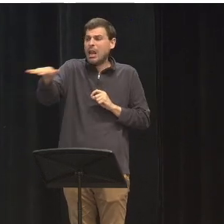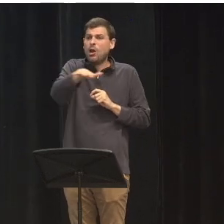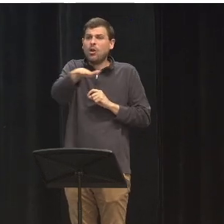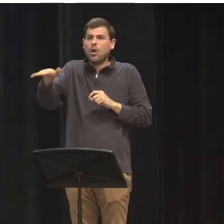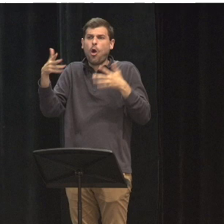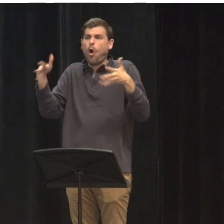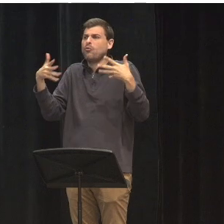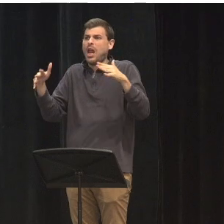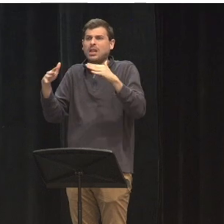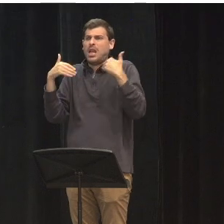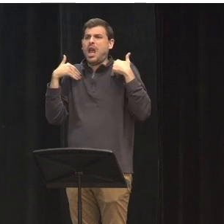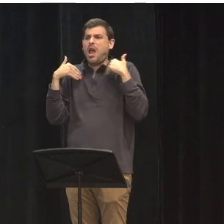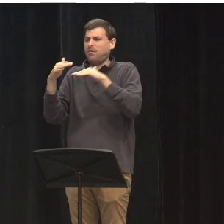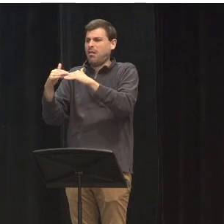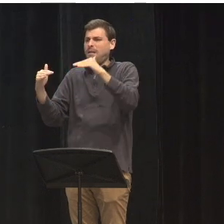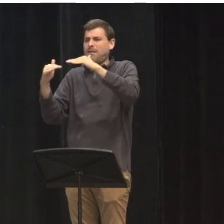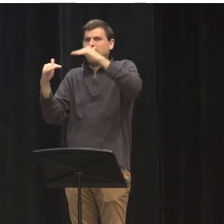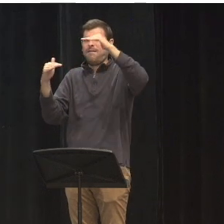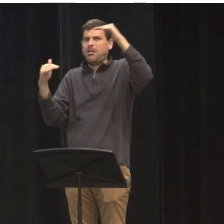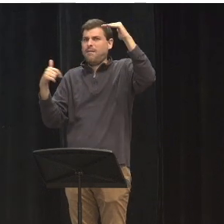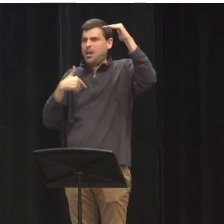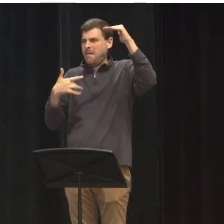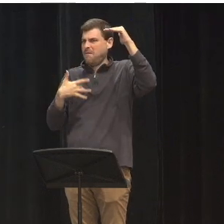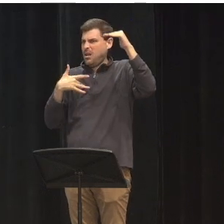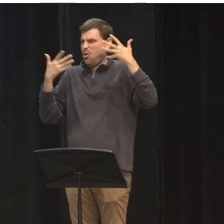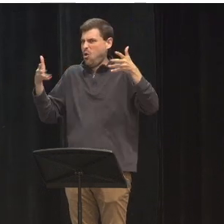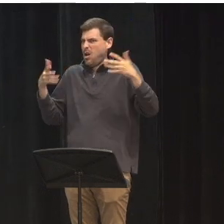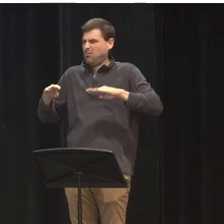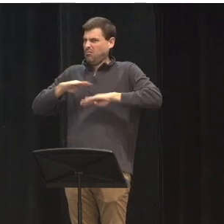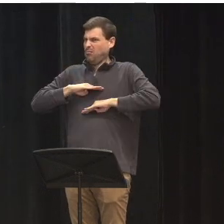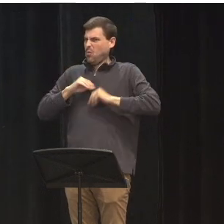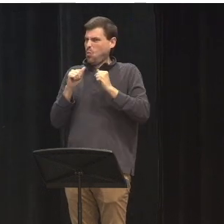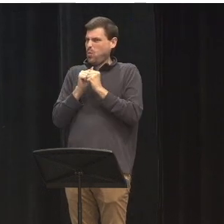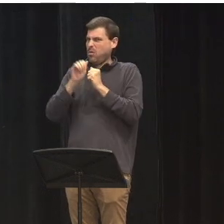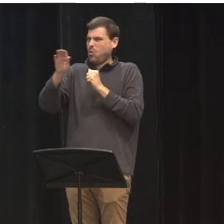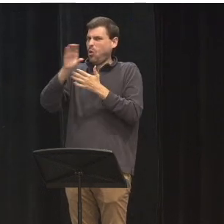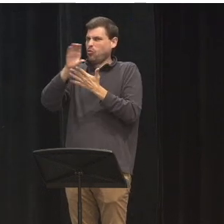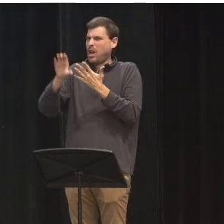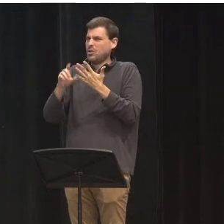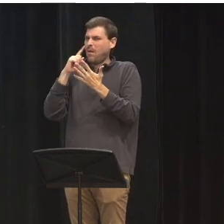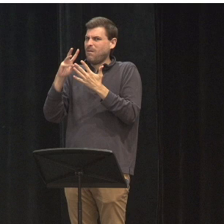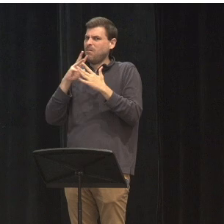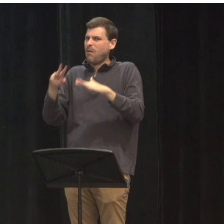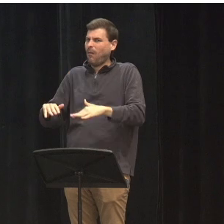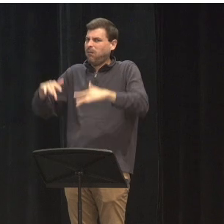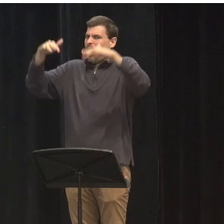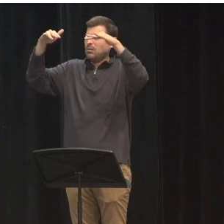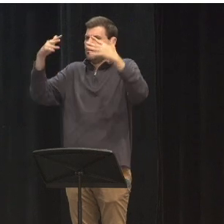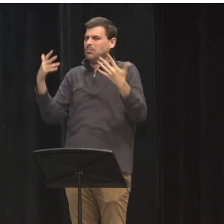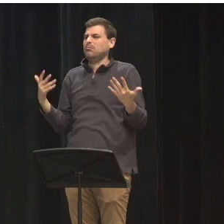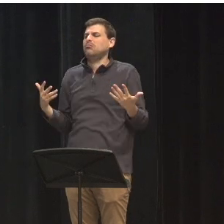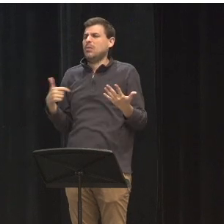already multi-level. I think it probably already meets the criteria that you're looking to achieve